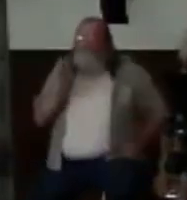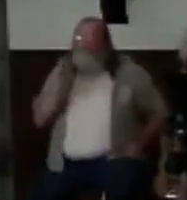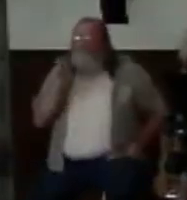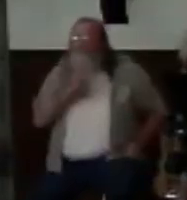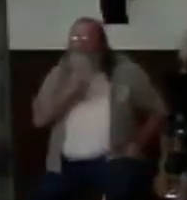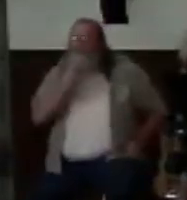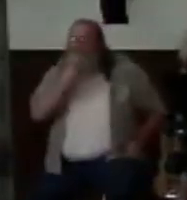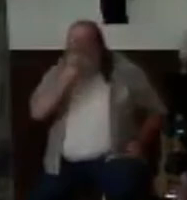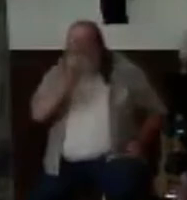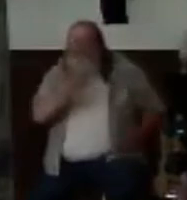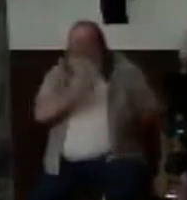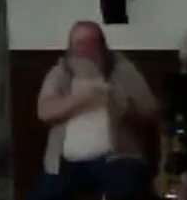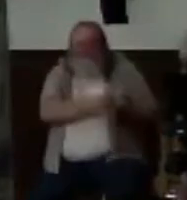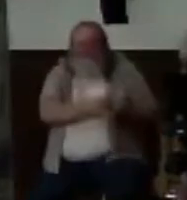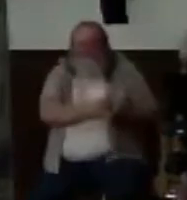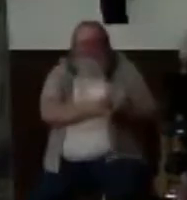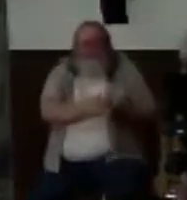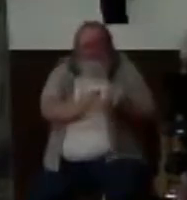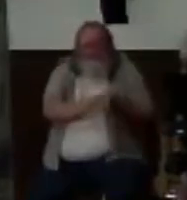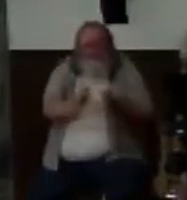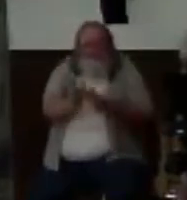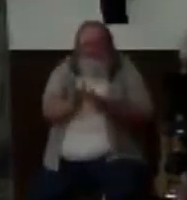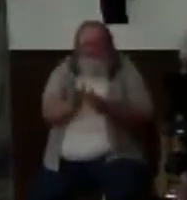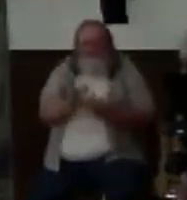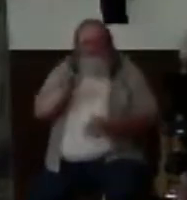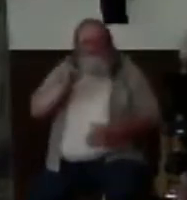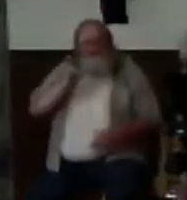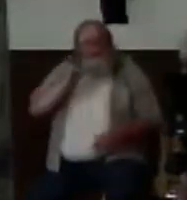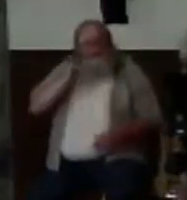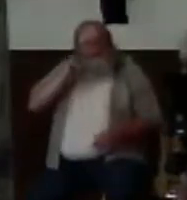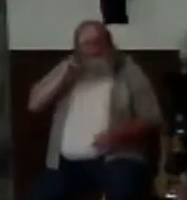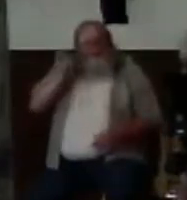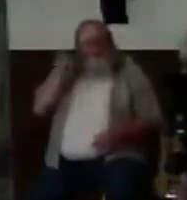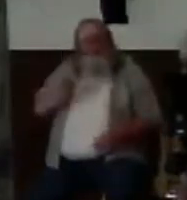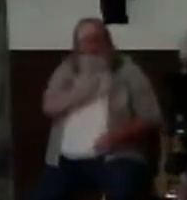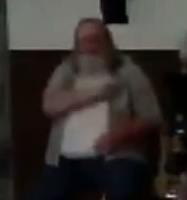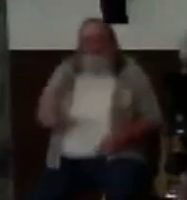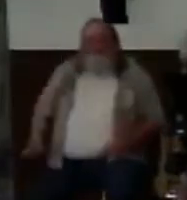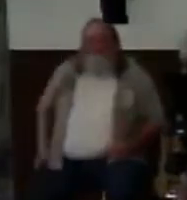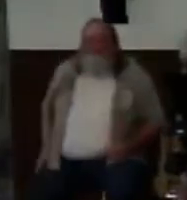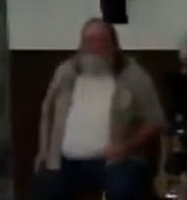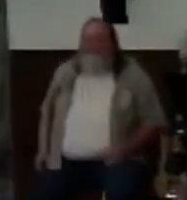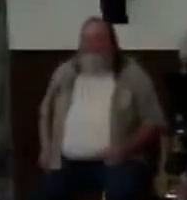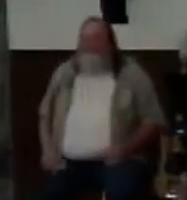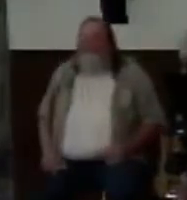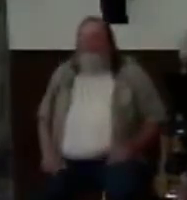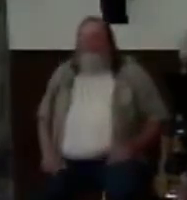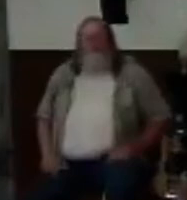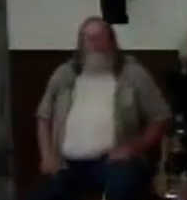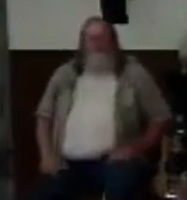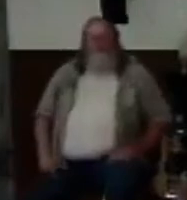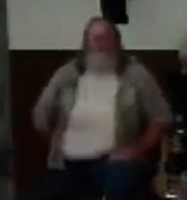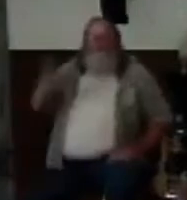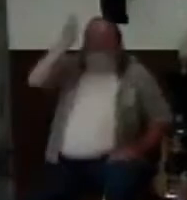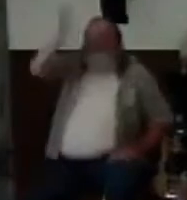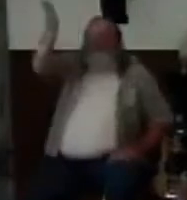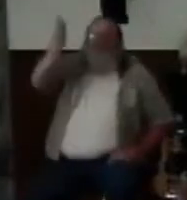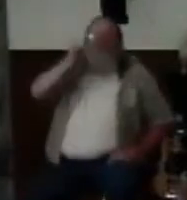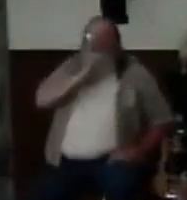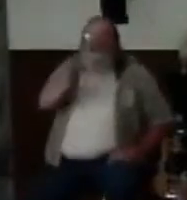The joy of the Lord. He is alive, not just something we say on Resurrection Sunday. He is